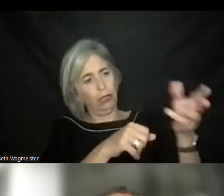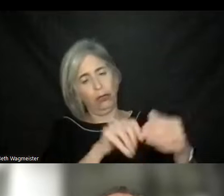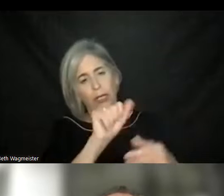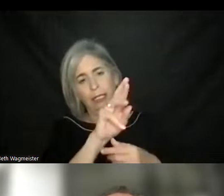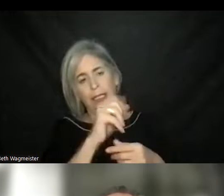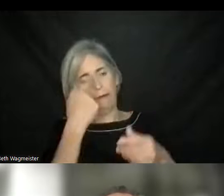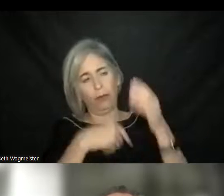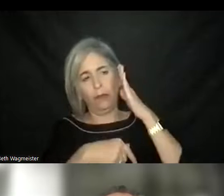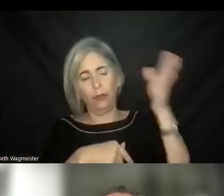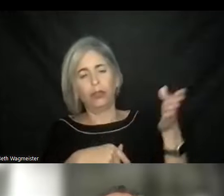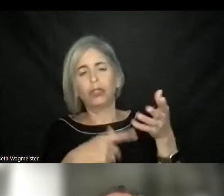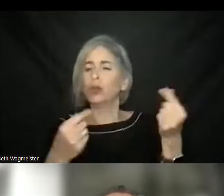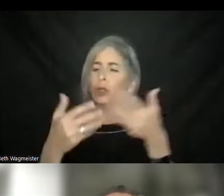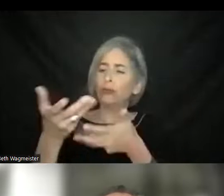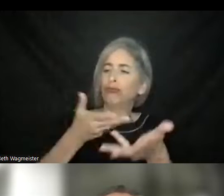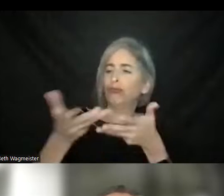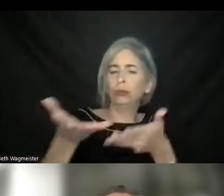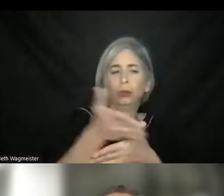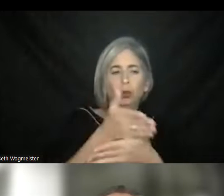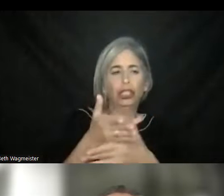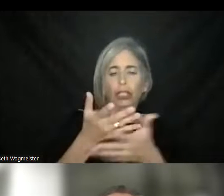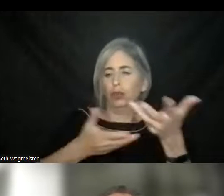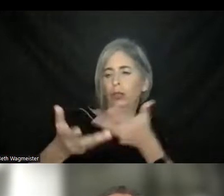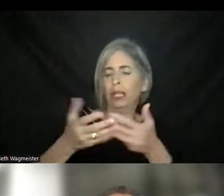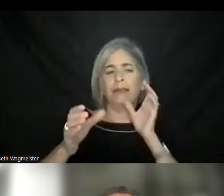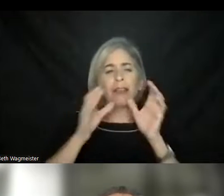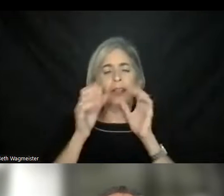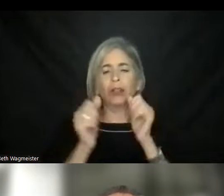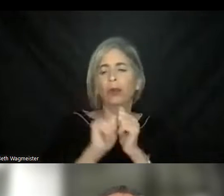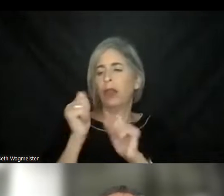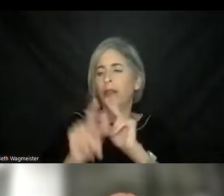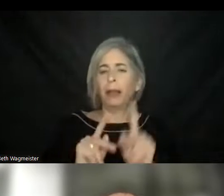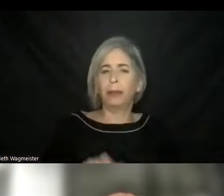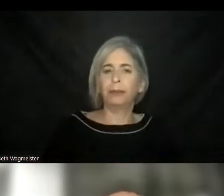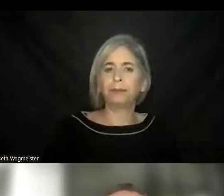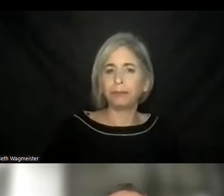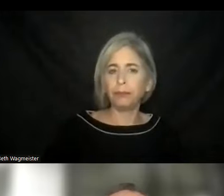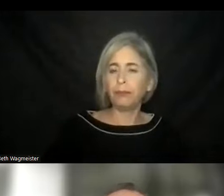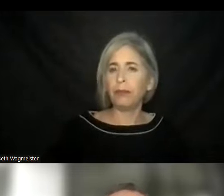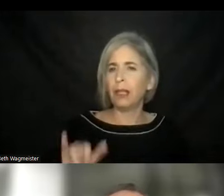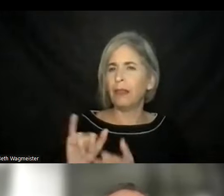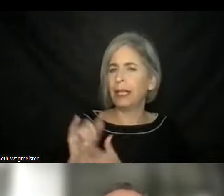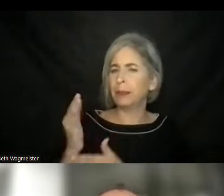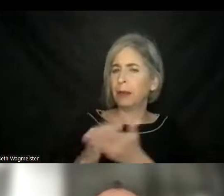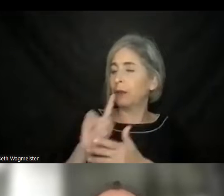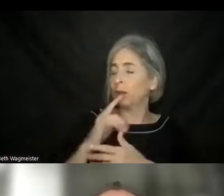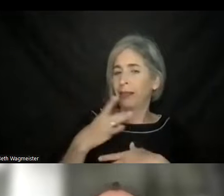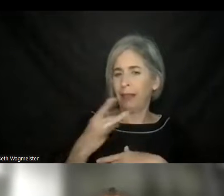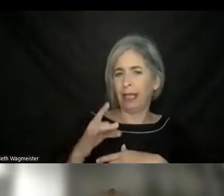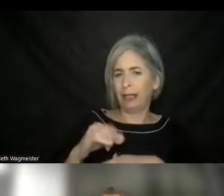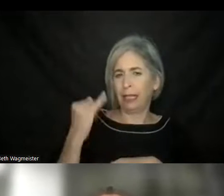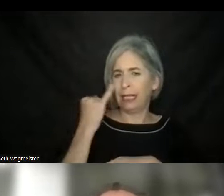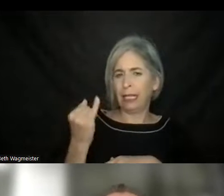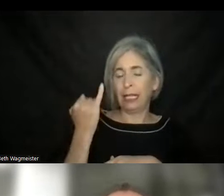in the future. So you can do things like that to try and engage a conversation. Yeah, so that's one of the pieces that I really like with this idea, because